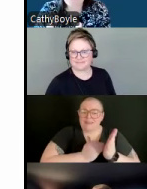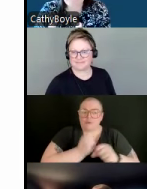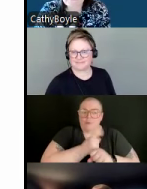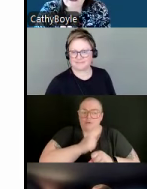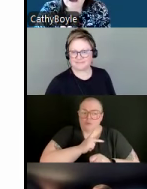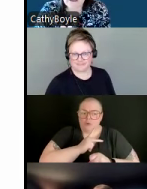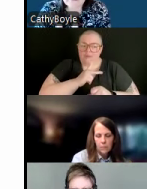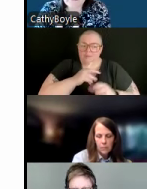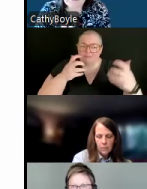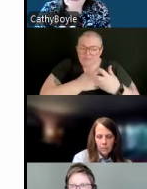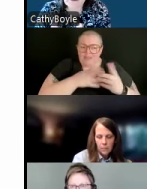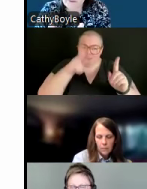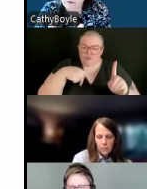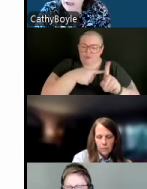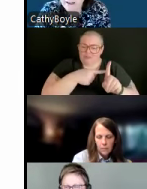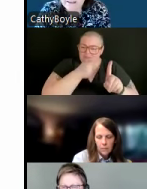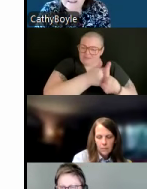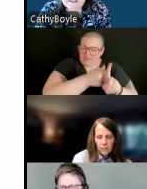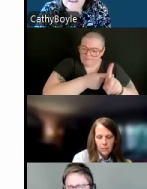type are at